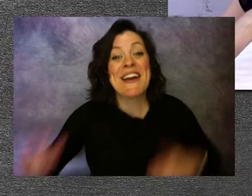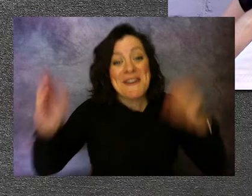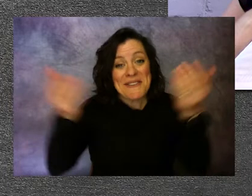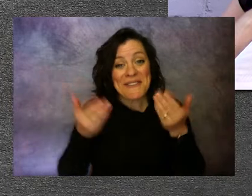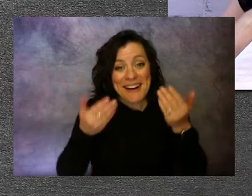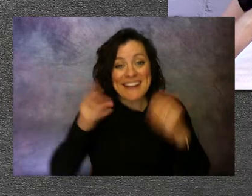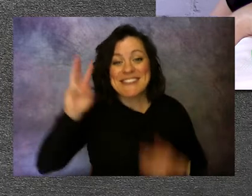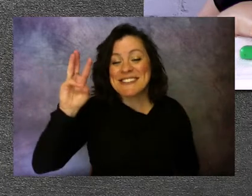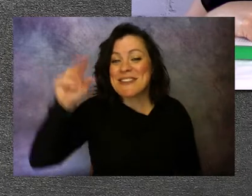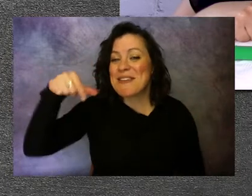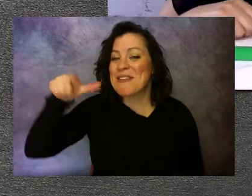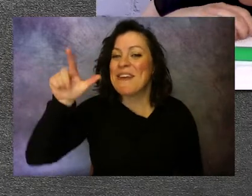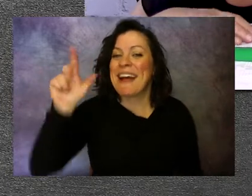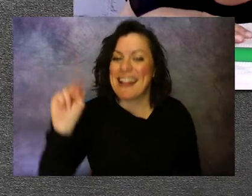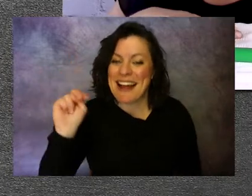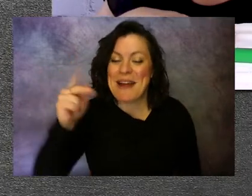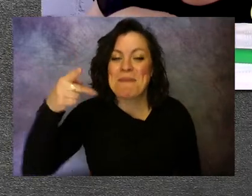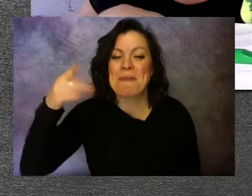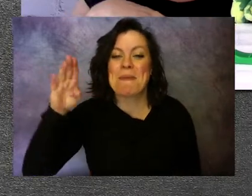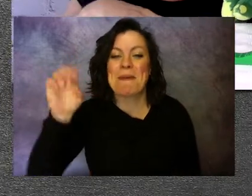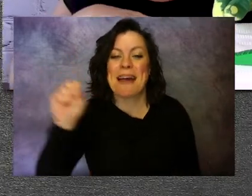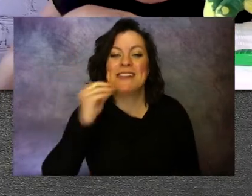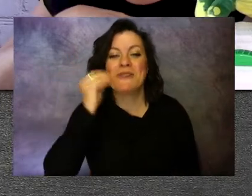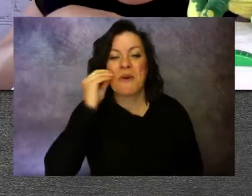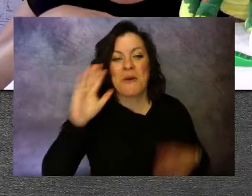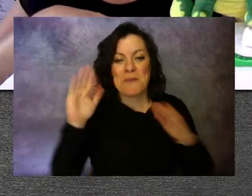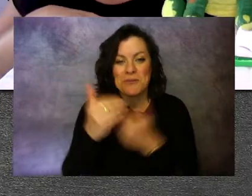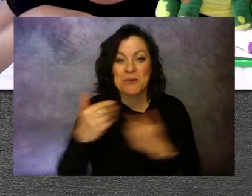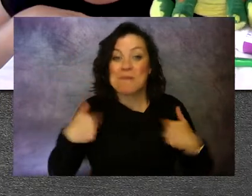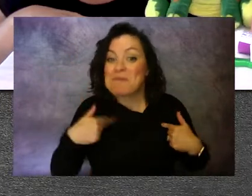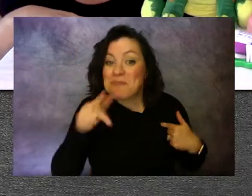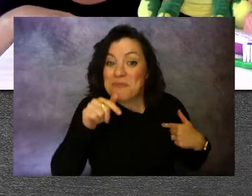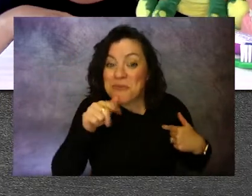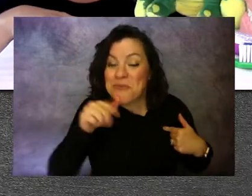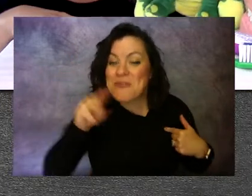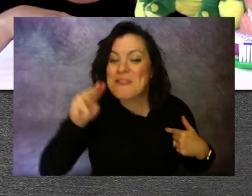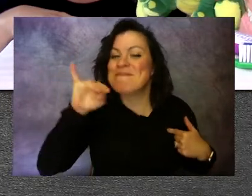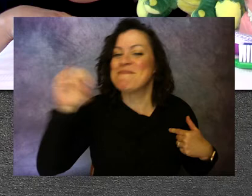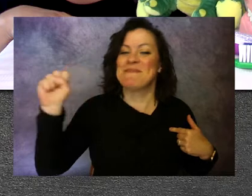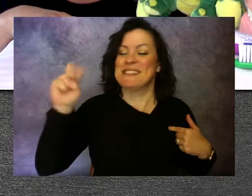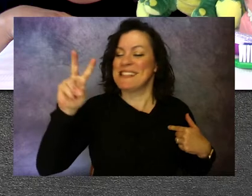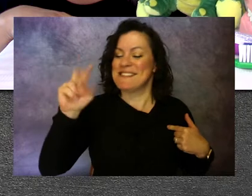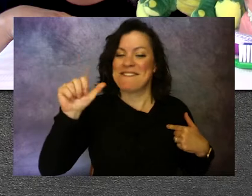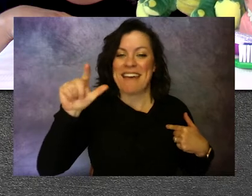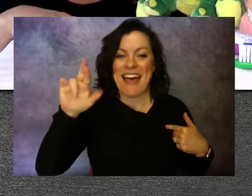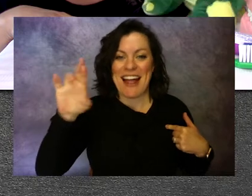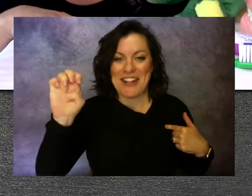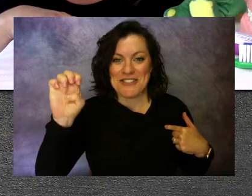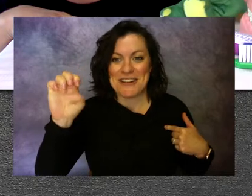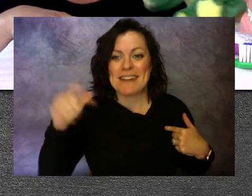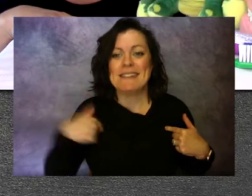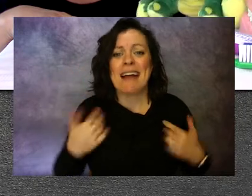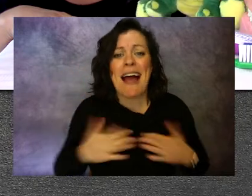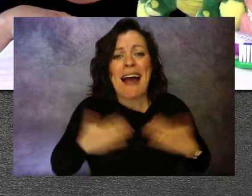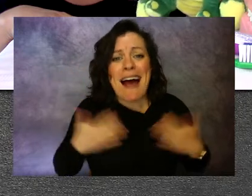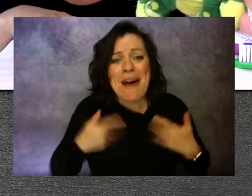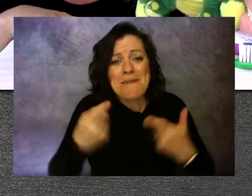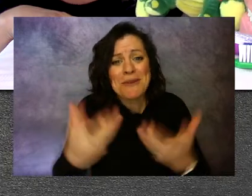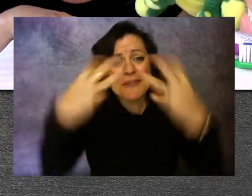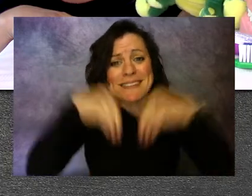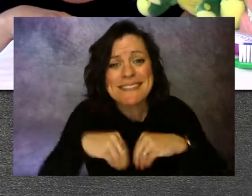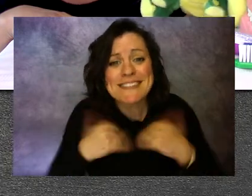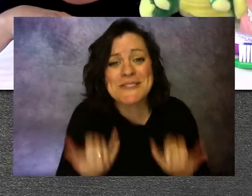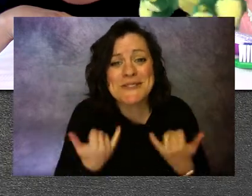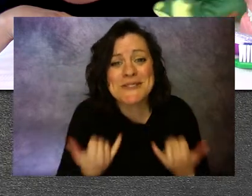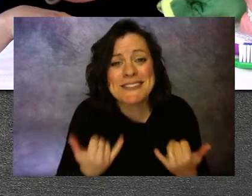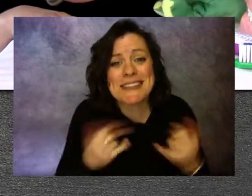Welcome to WQLN PBS Homeroom. My name is Miss Valerie, and I am so glad that you are here